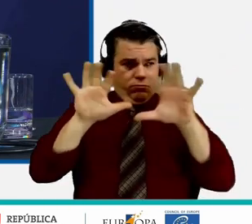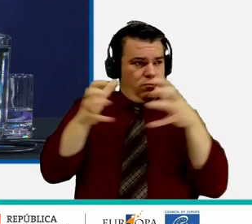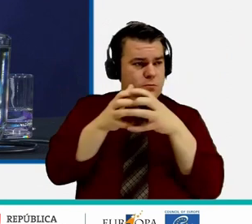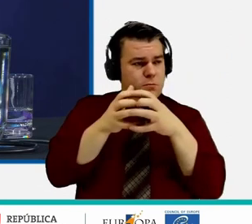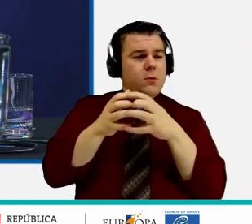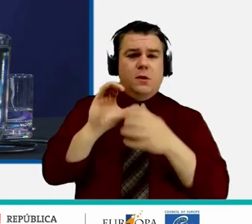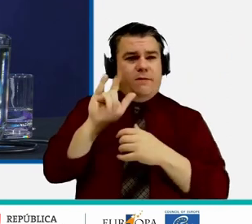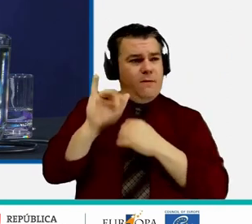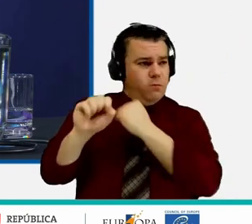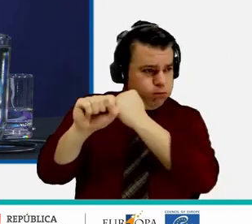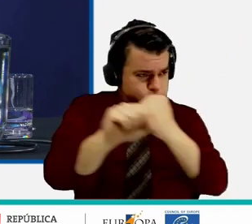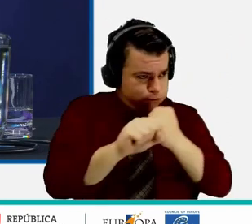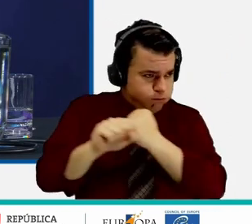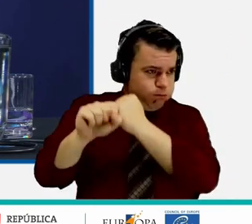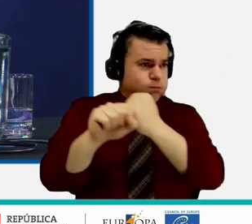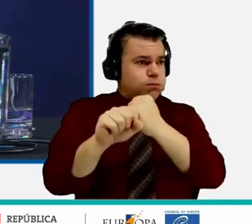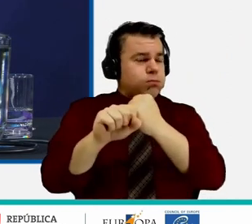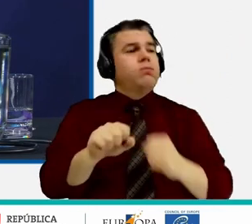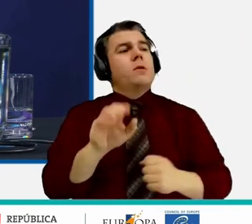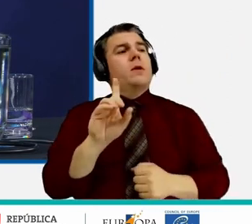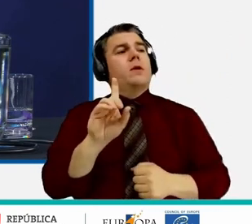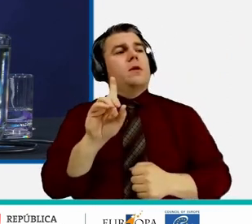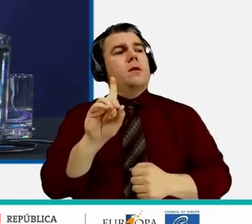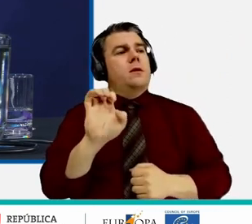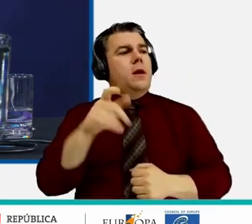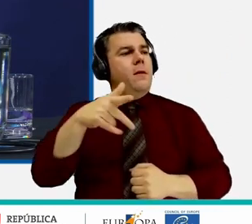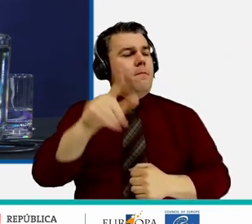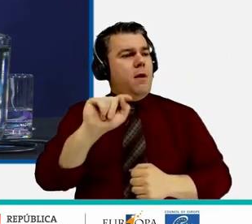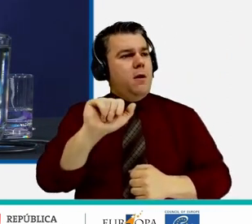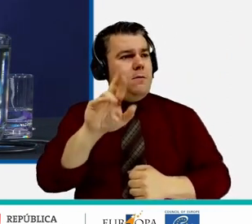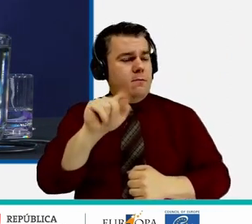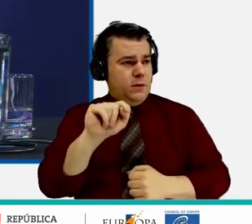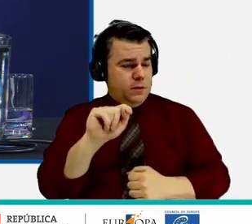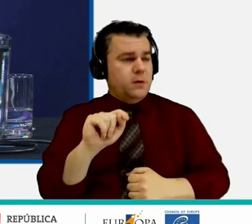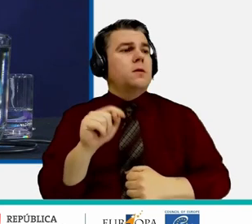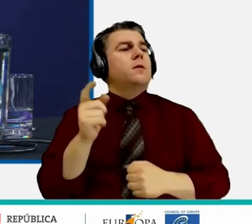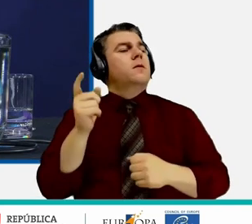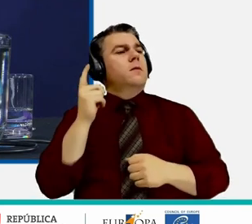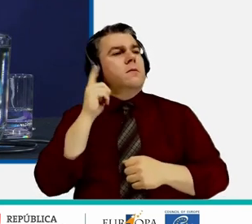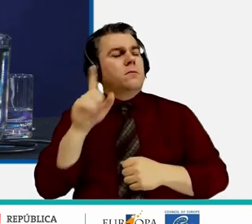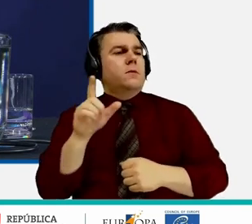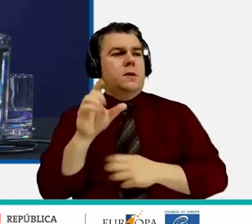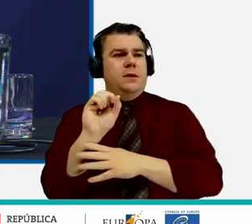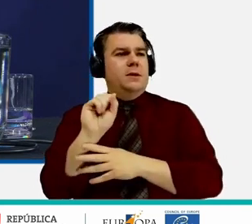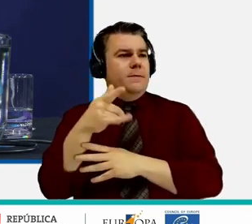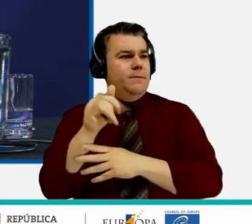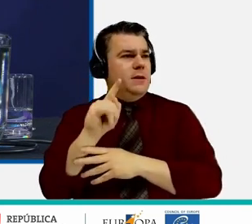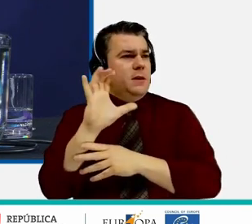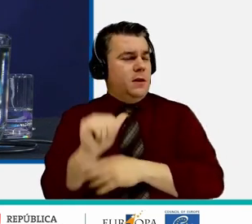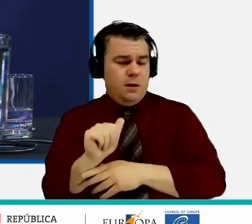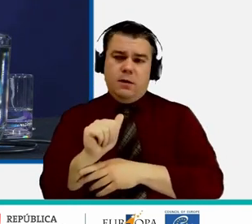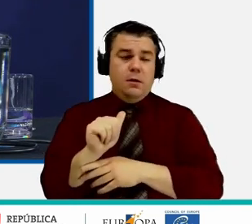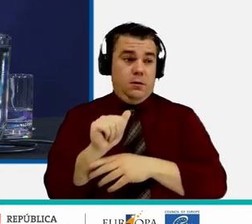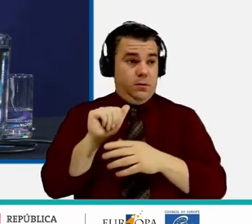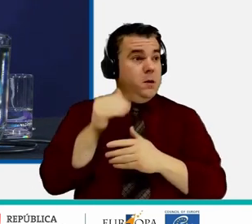the Department for Civil Protection of Republic Srpska. During the project, the first set